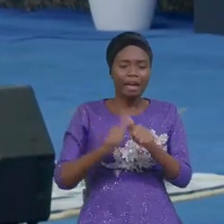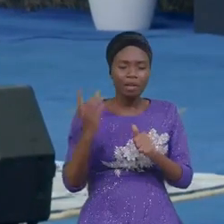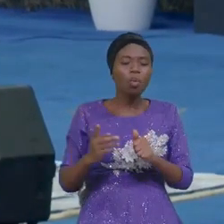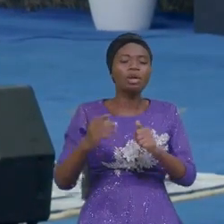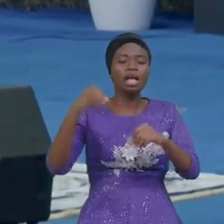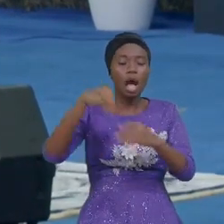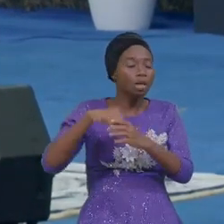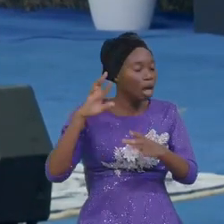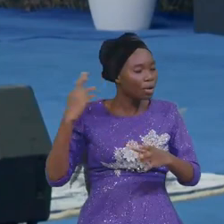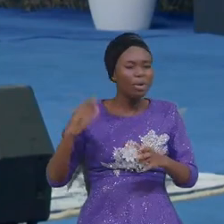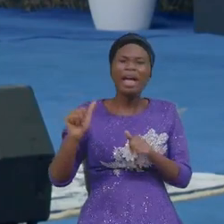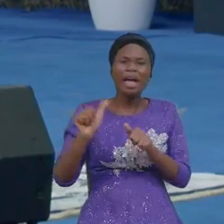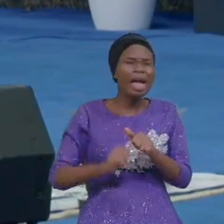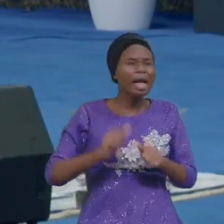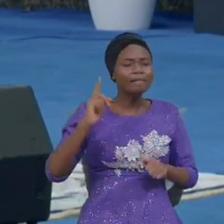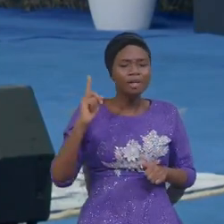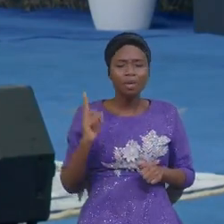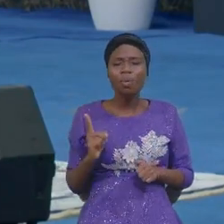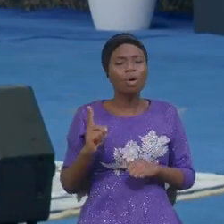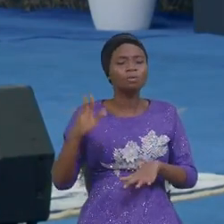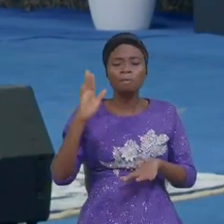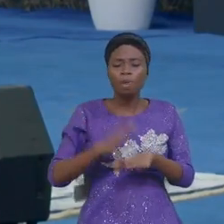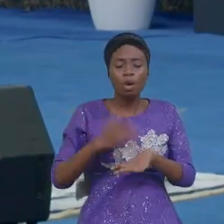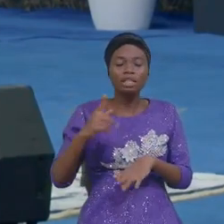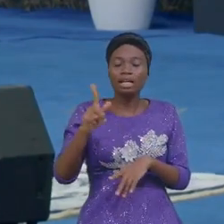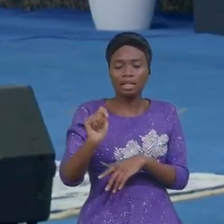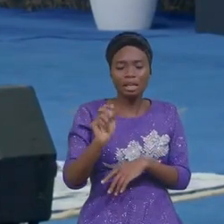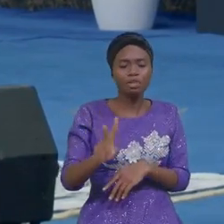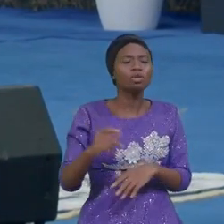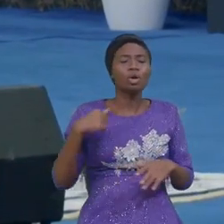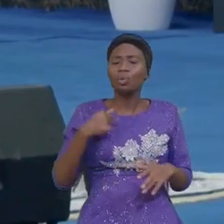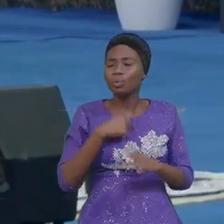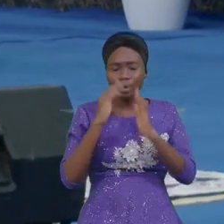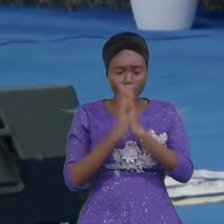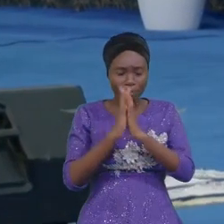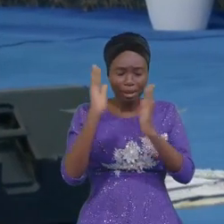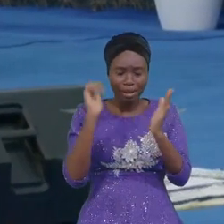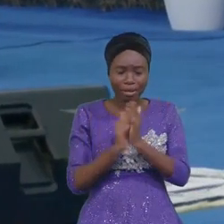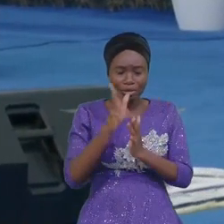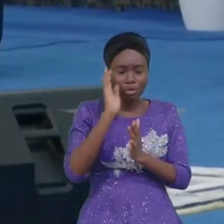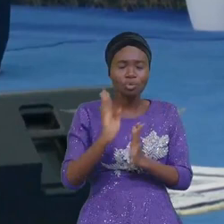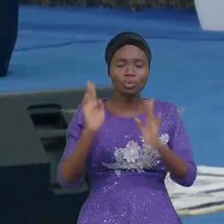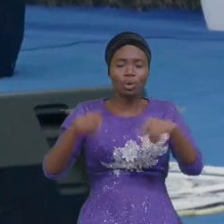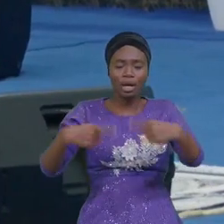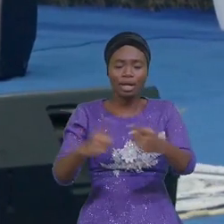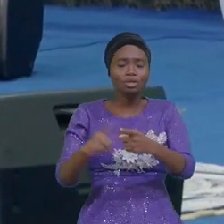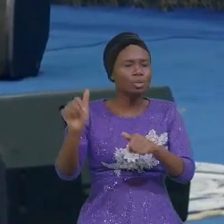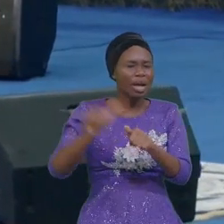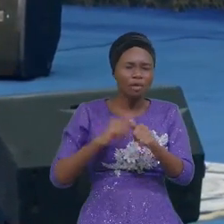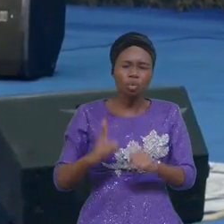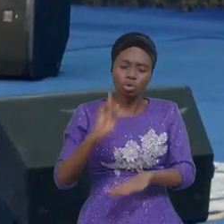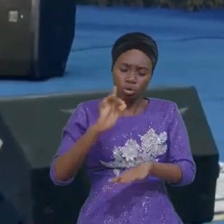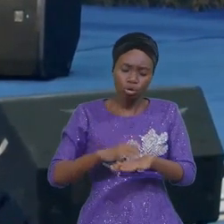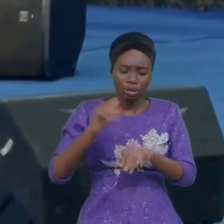radio, everyone on the telly, we pray that you will reach everyone, touch